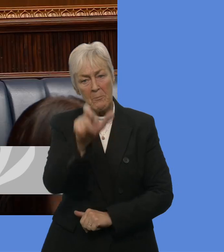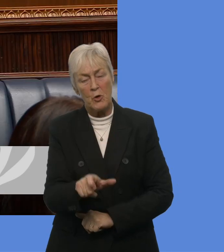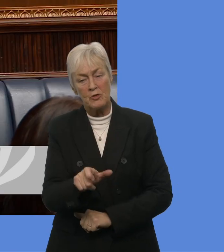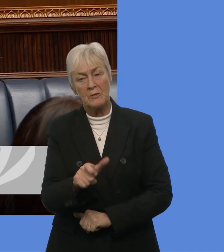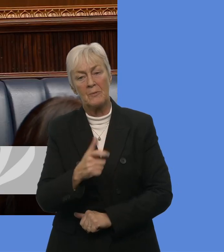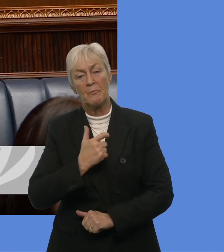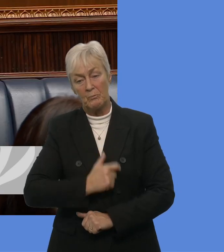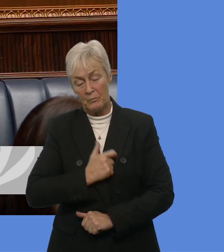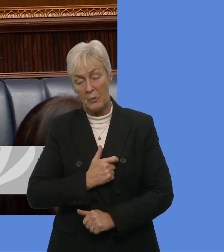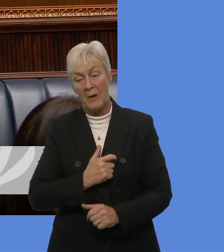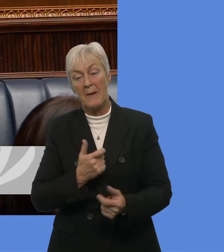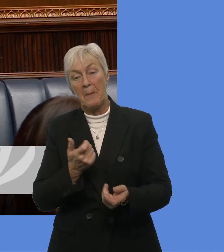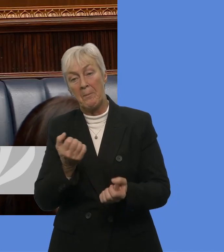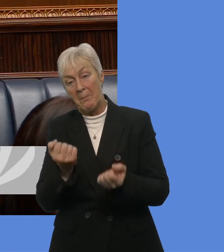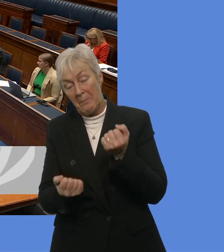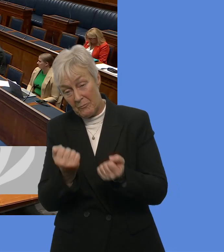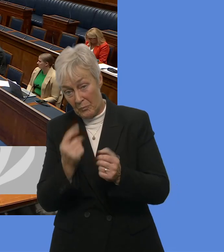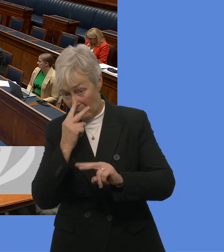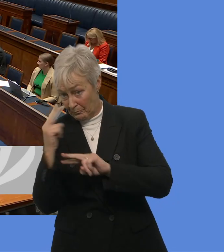opinion. Cathal Boyle.